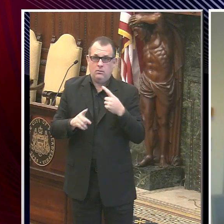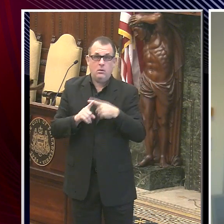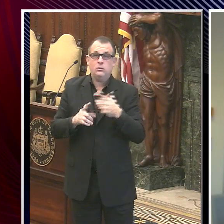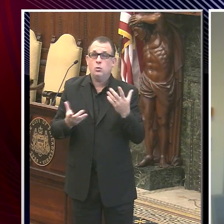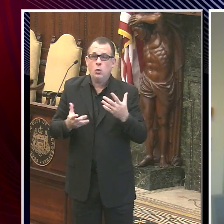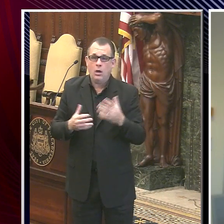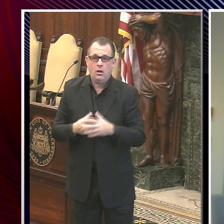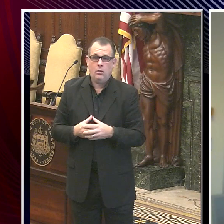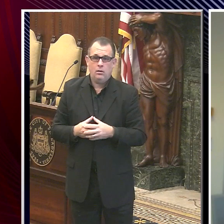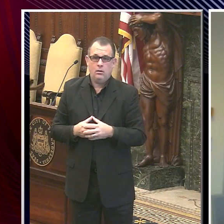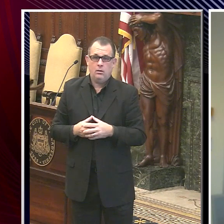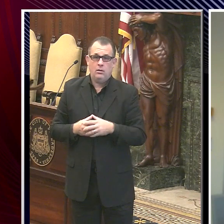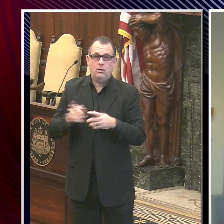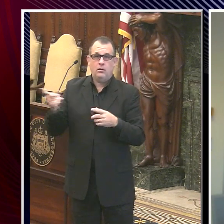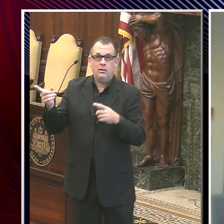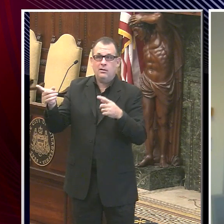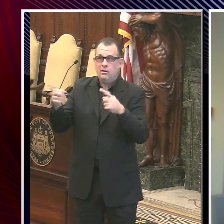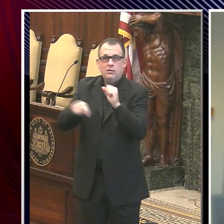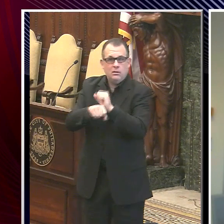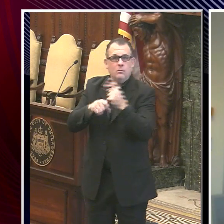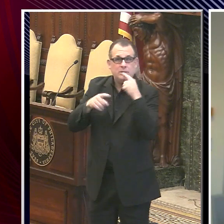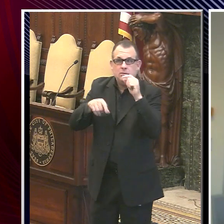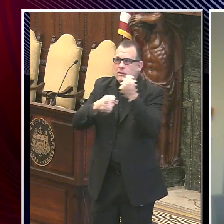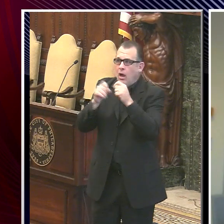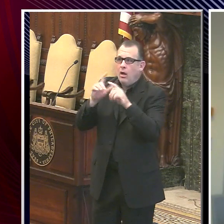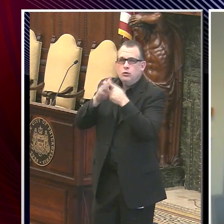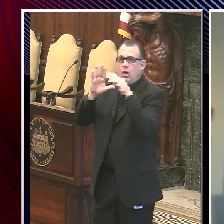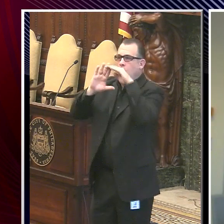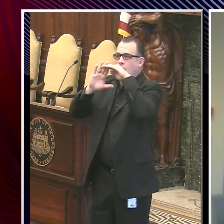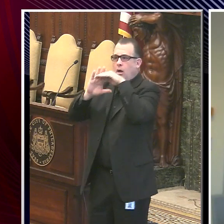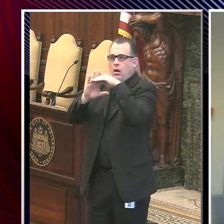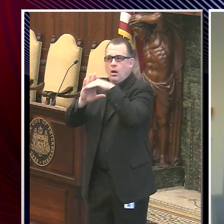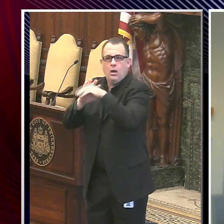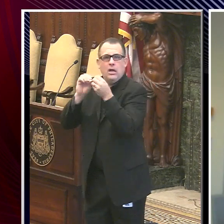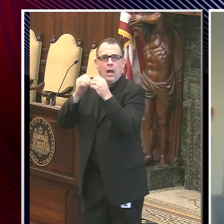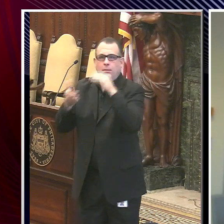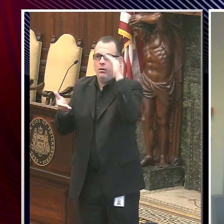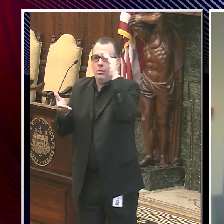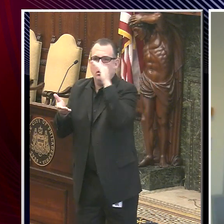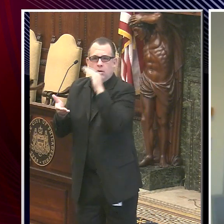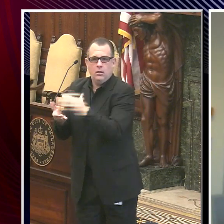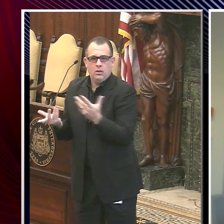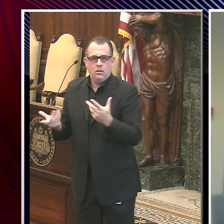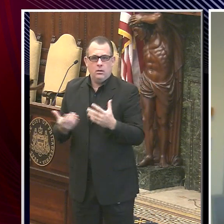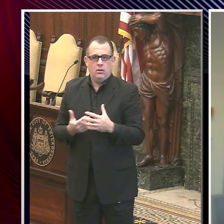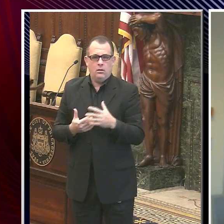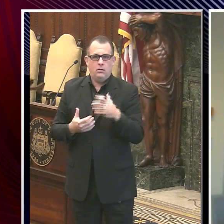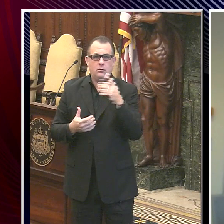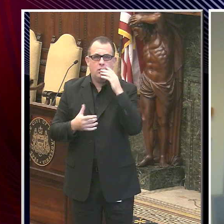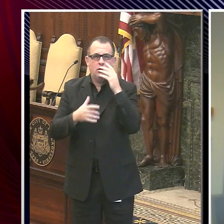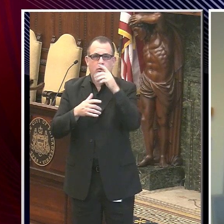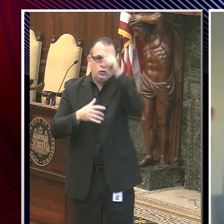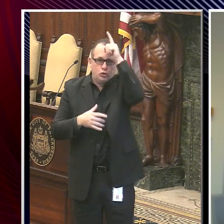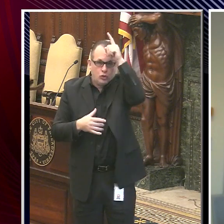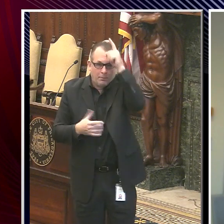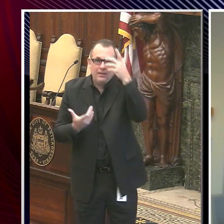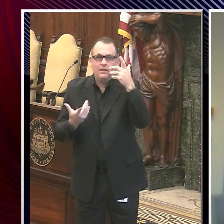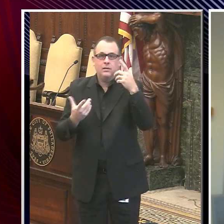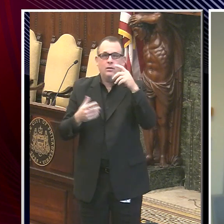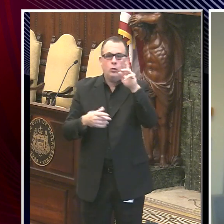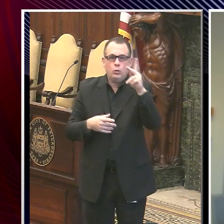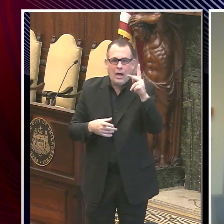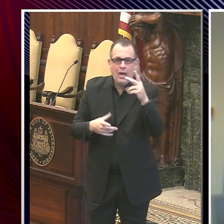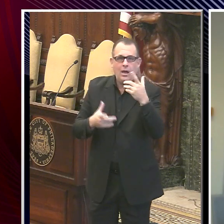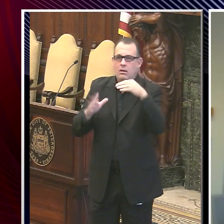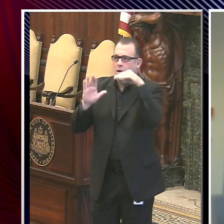it appears to be working. Case rates are leveling in Germany and in the United Kingdom, and they're falling in France. And that change happened pretty